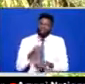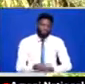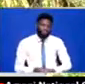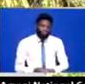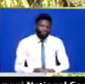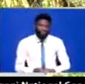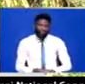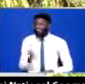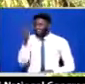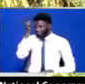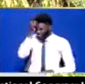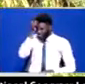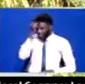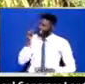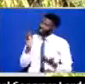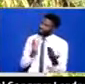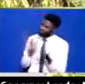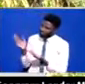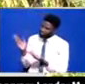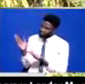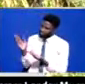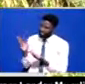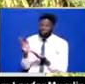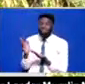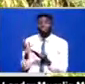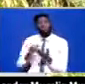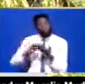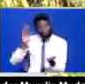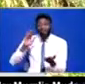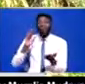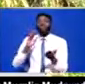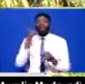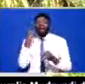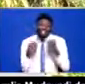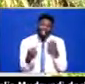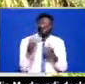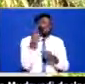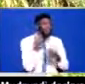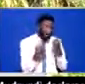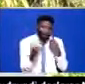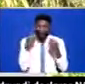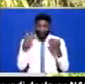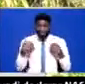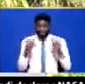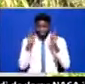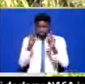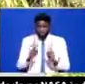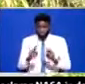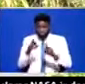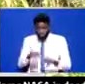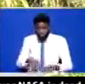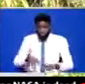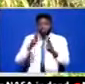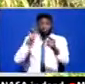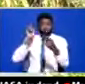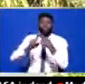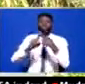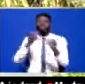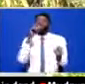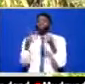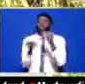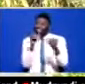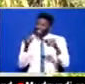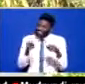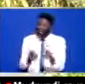mourning. Most homes here in Malanga village along Kisumu-Busia highway have either lost